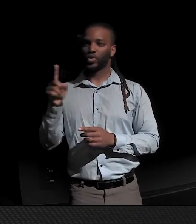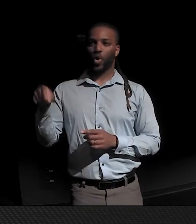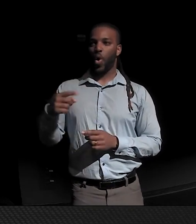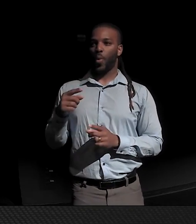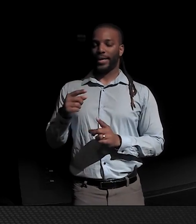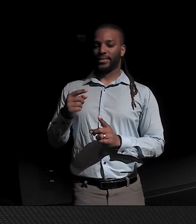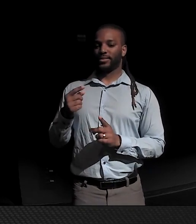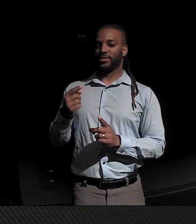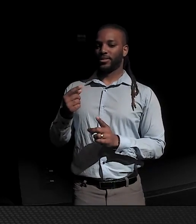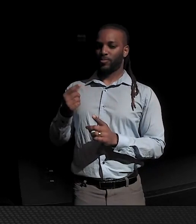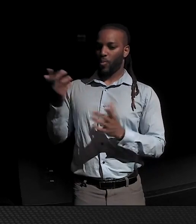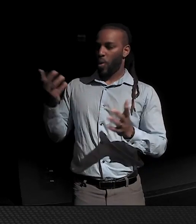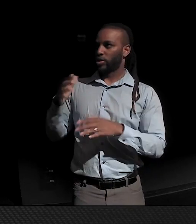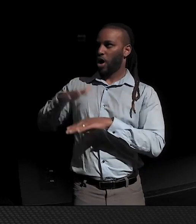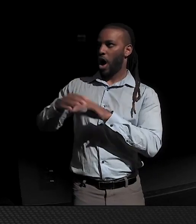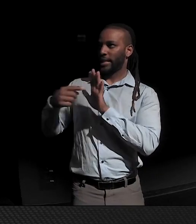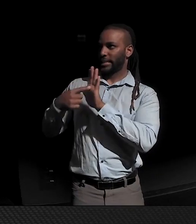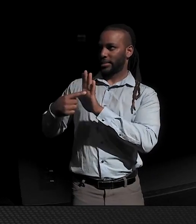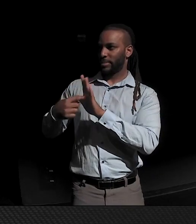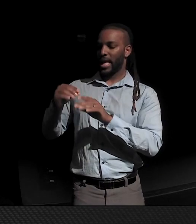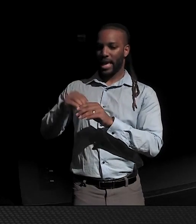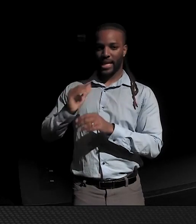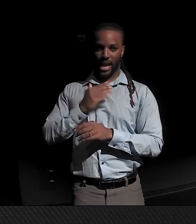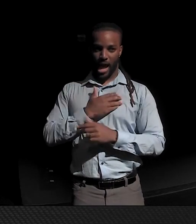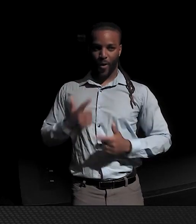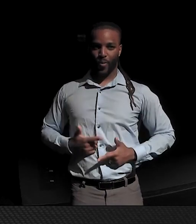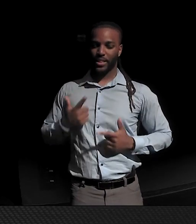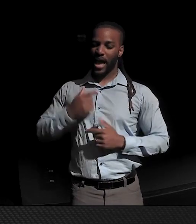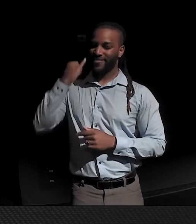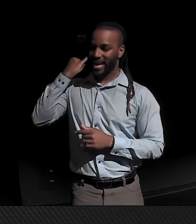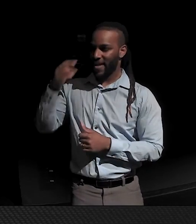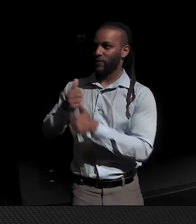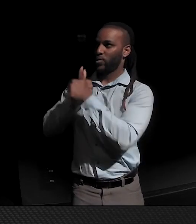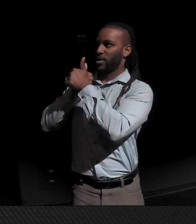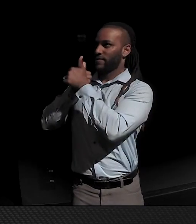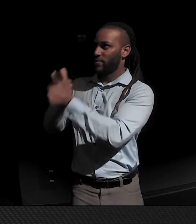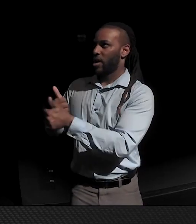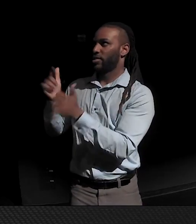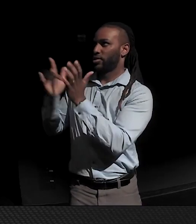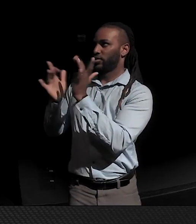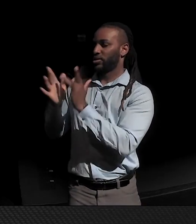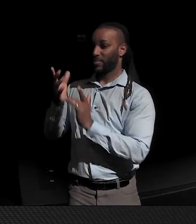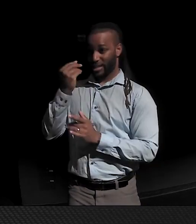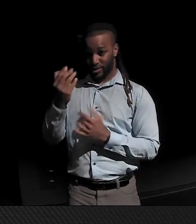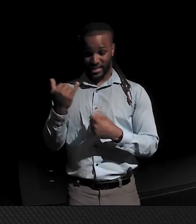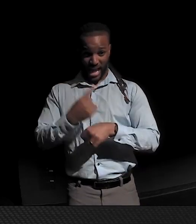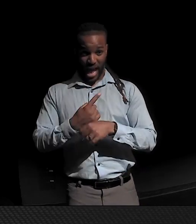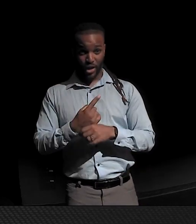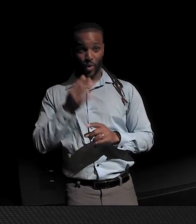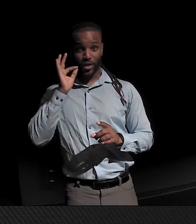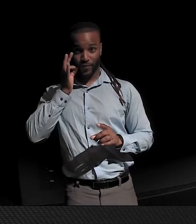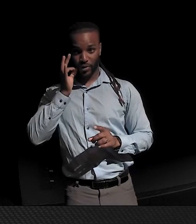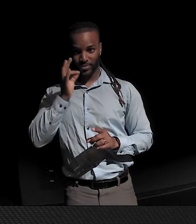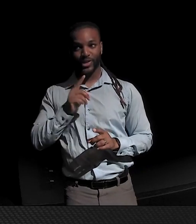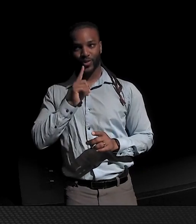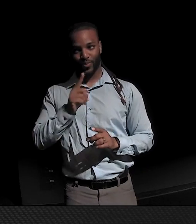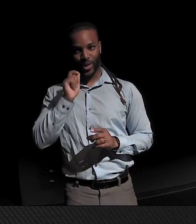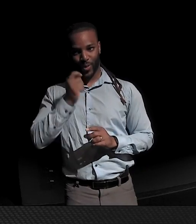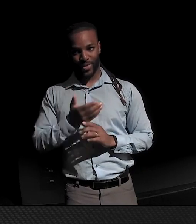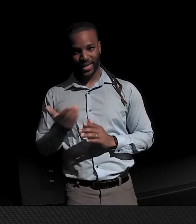been what's on display in a life abiding in Jesus. And I want to tell you today, the fruit, it's a really good